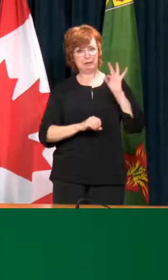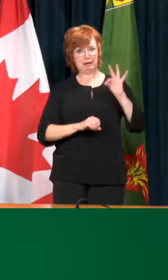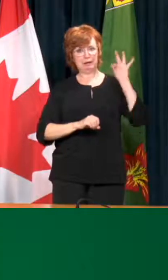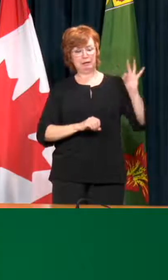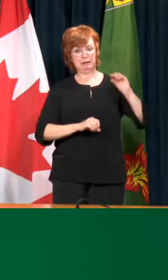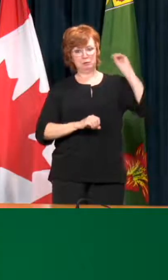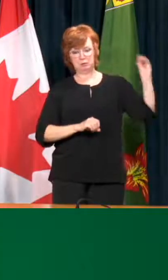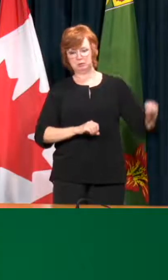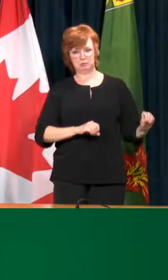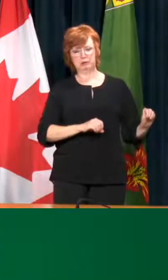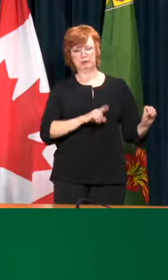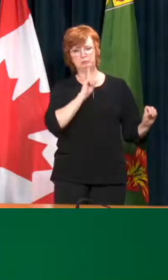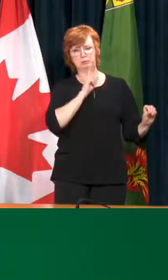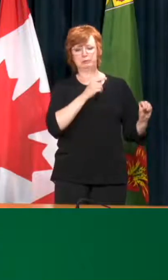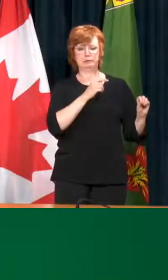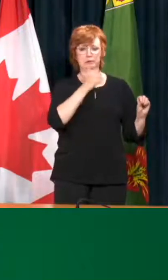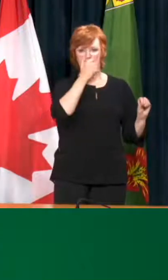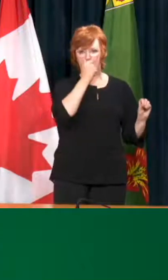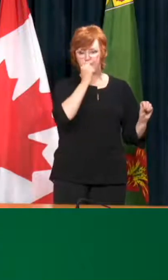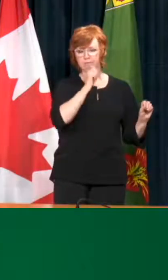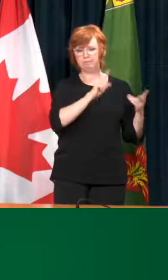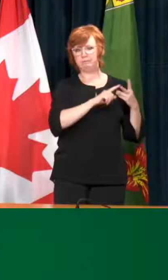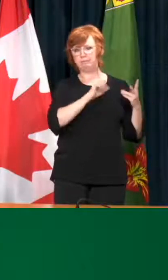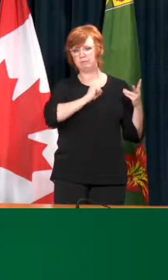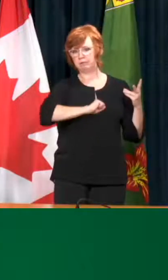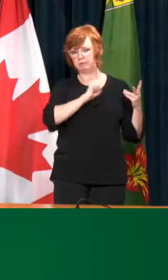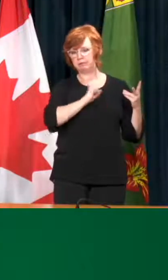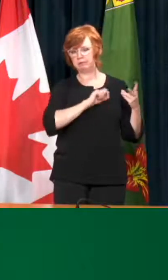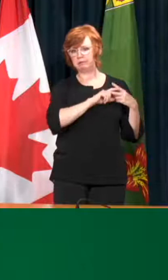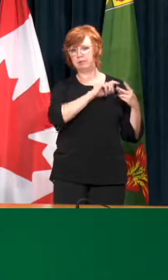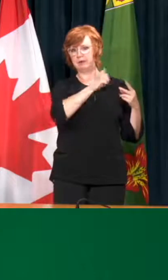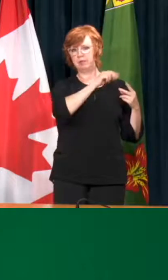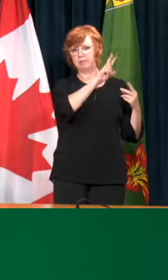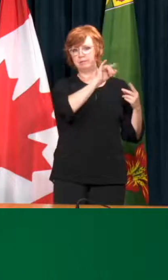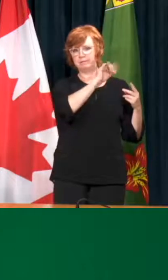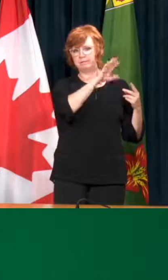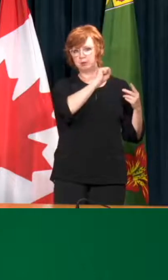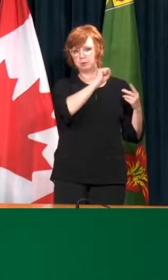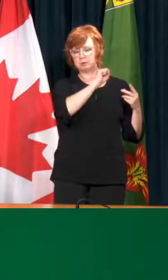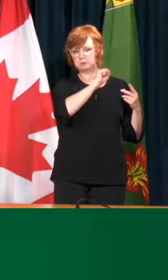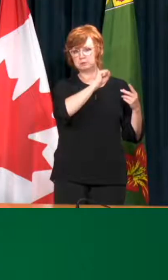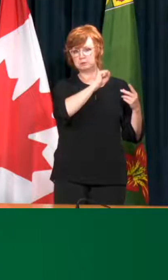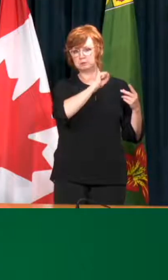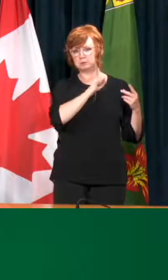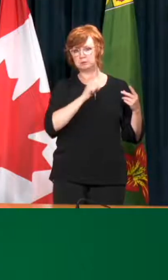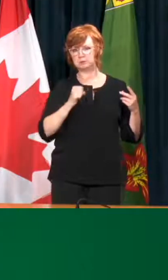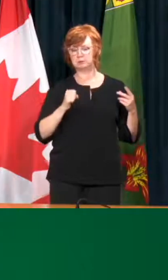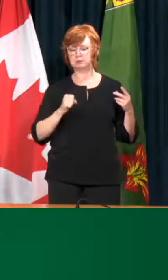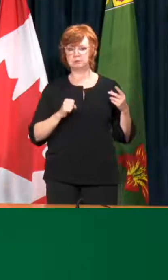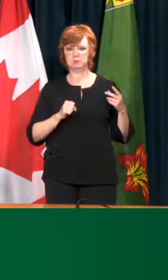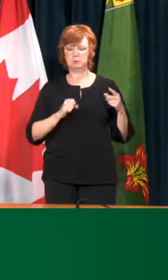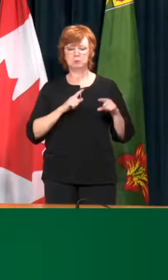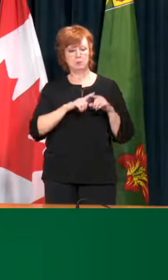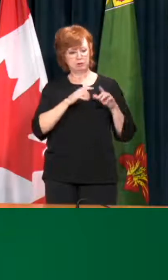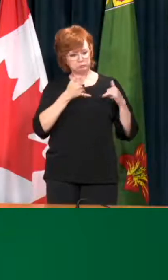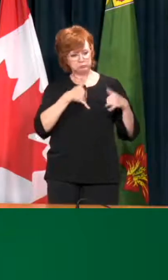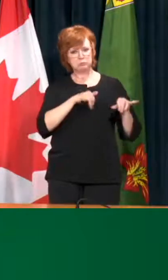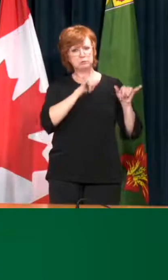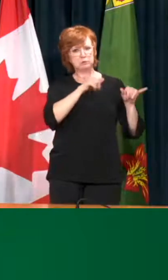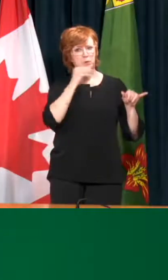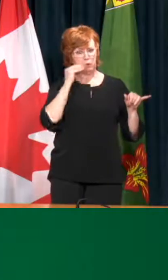that could be COVID or another cough or cold, your test is negative, which still means you should remain at home, because sometimes with mild symptoms the test can be